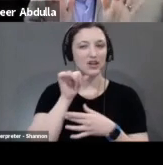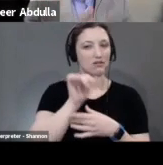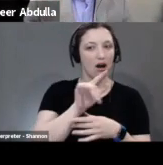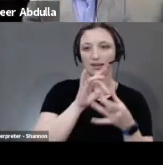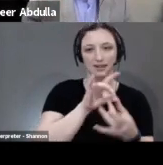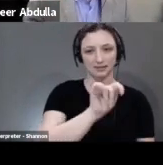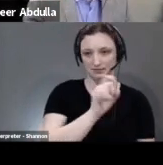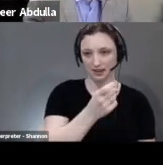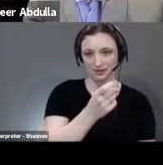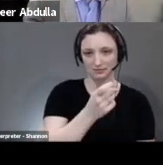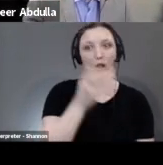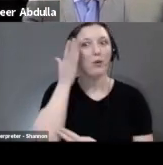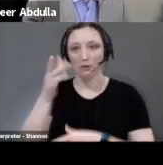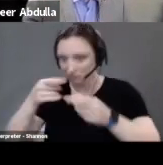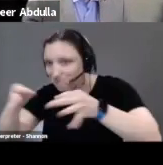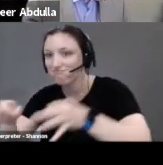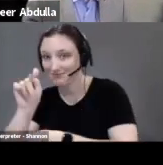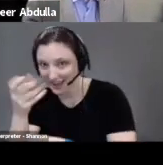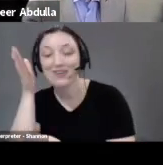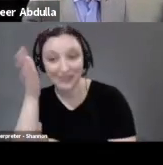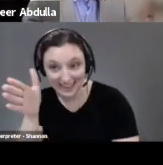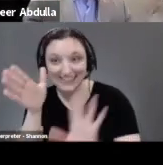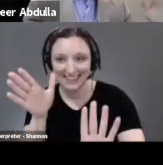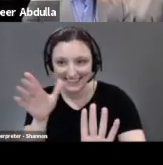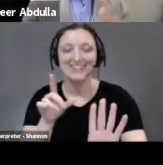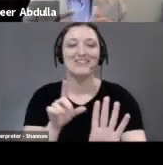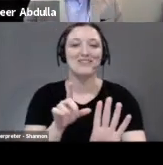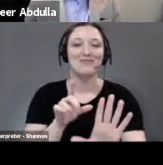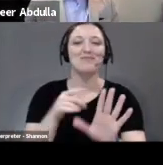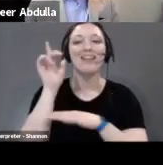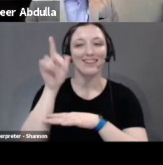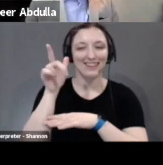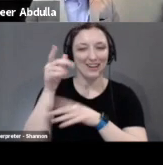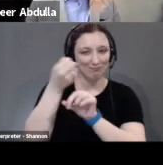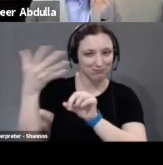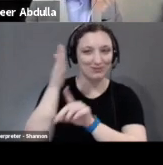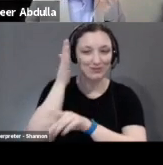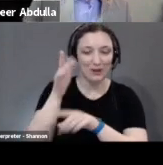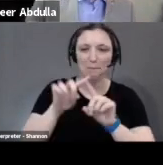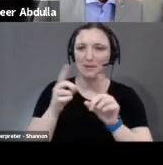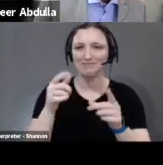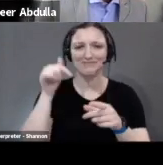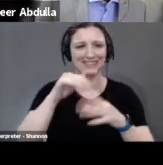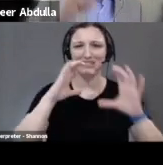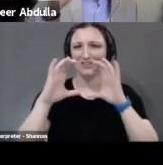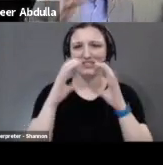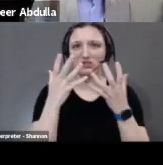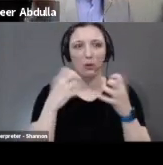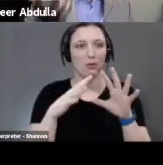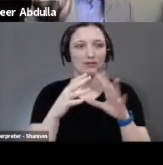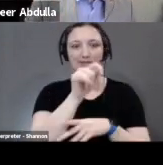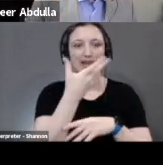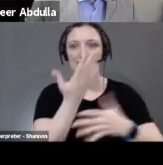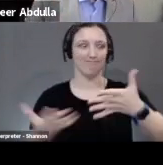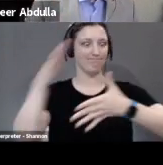I swear. We will get to the tax and the math later on, but I didn't want that to dominate the conversation. I really wanted the fact that it's